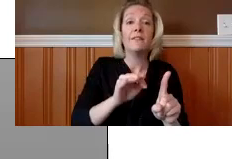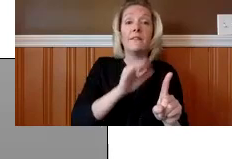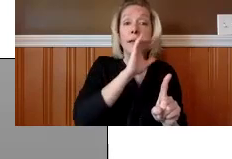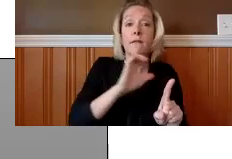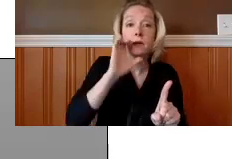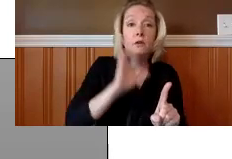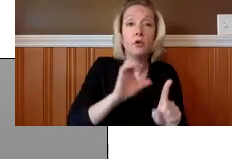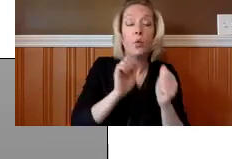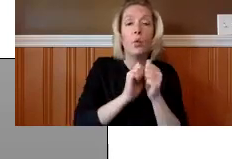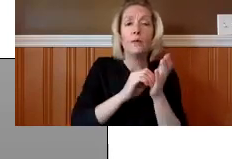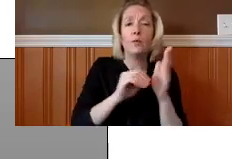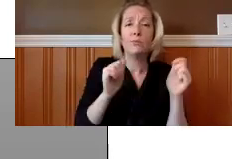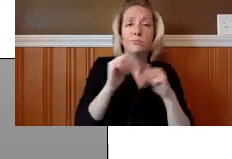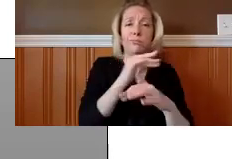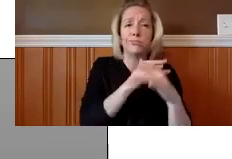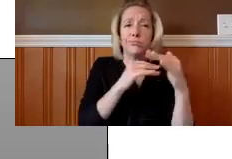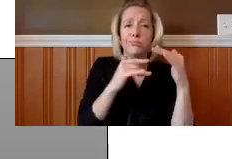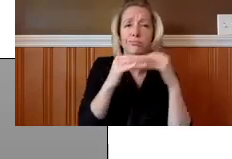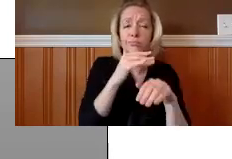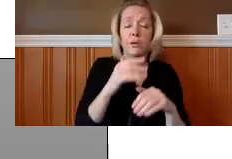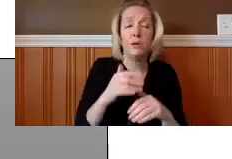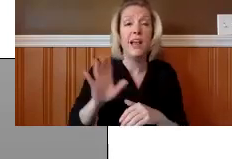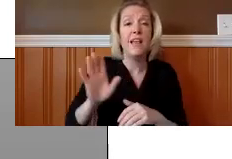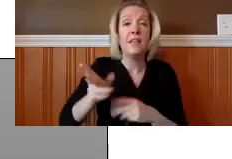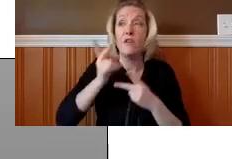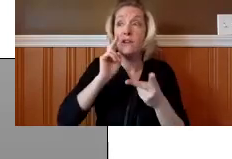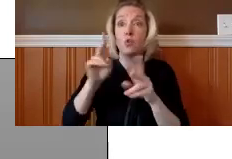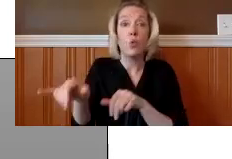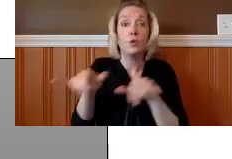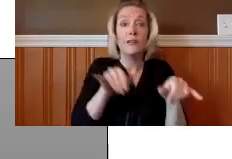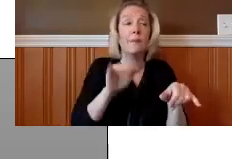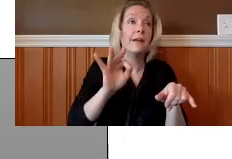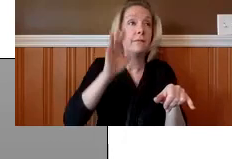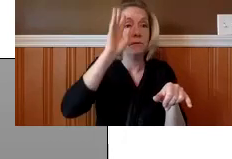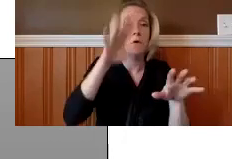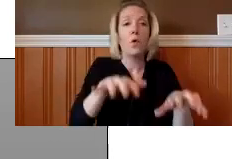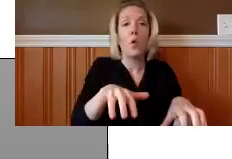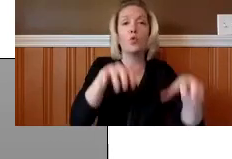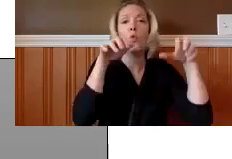those same behaviors, visual behaviors, in the auditorium when there's